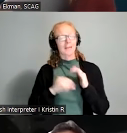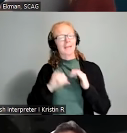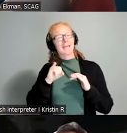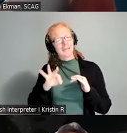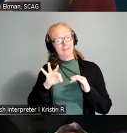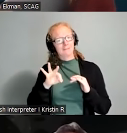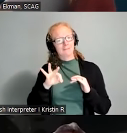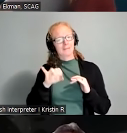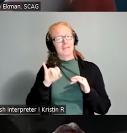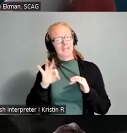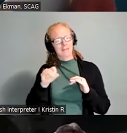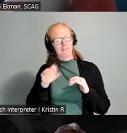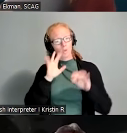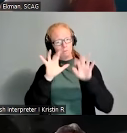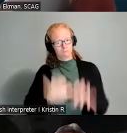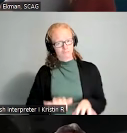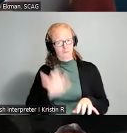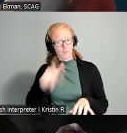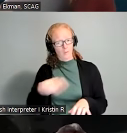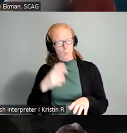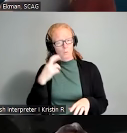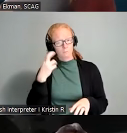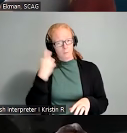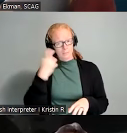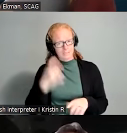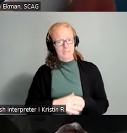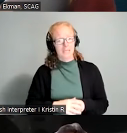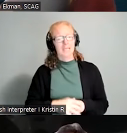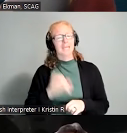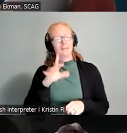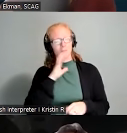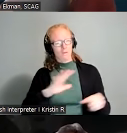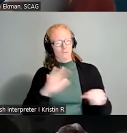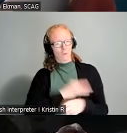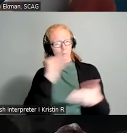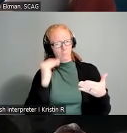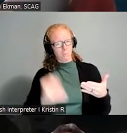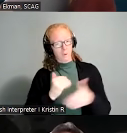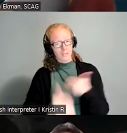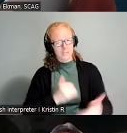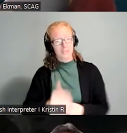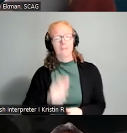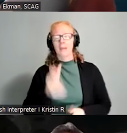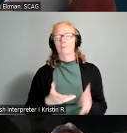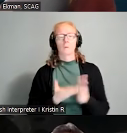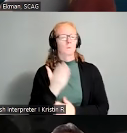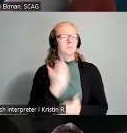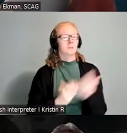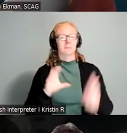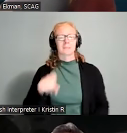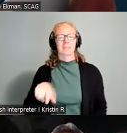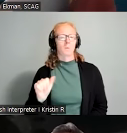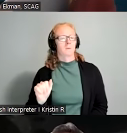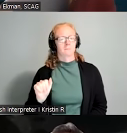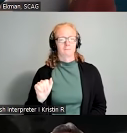that you enter for RENA purposes, if they are going to go through the entitlement process, they will probably have to go through some sort of CEQA. And